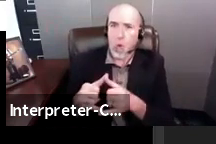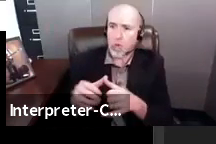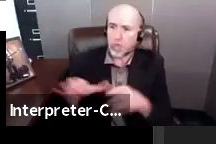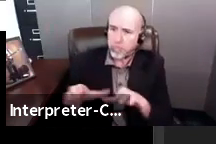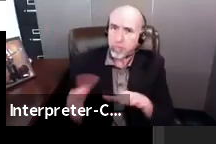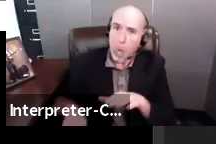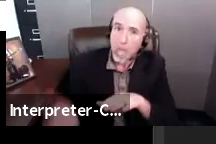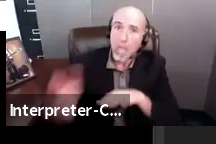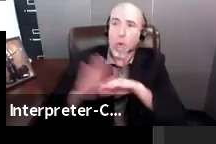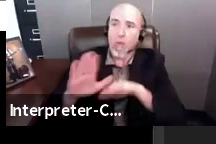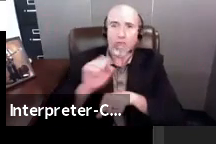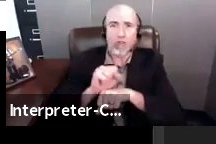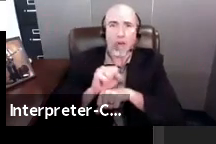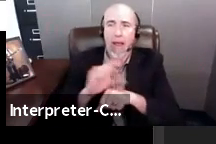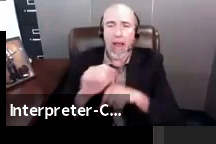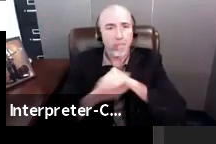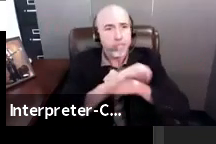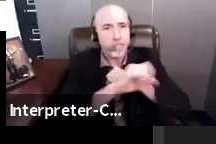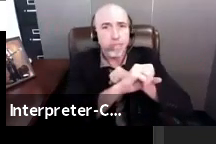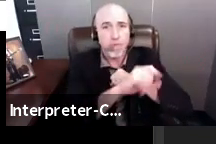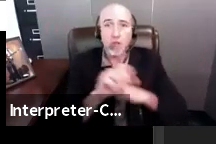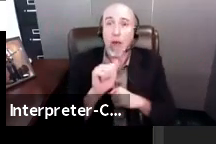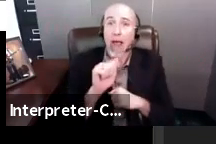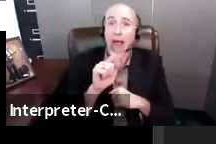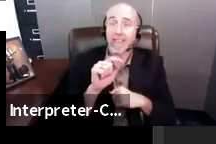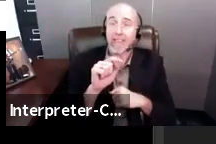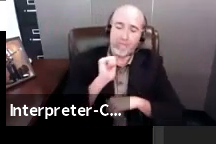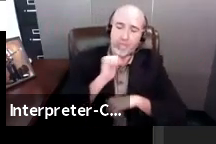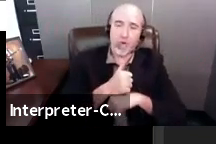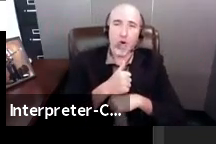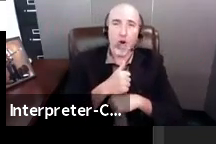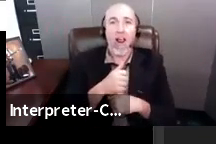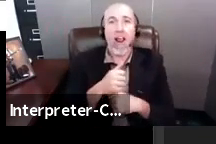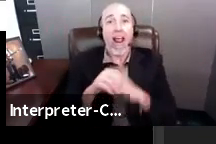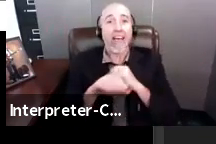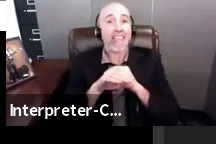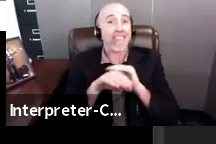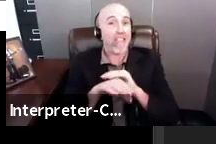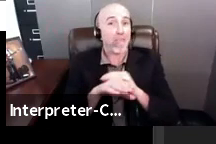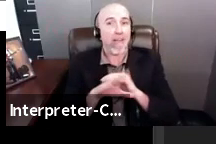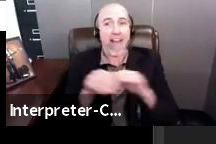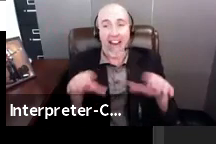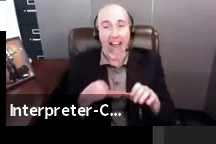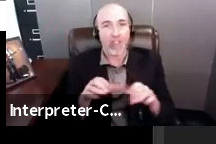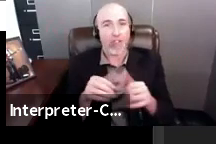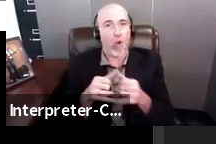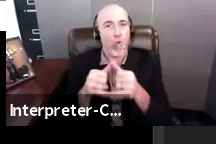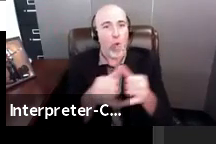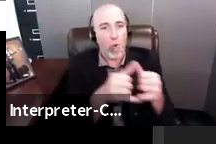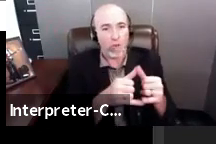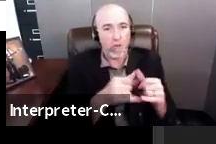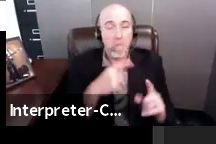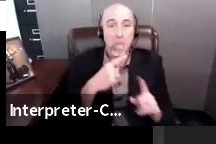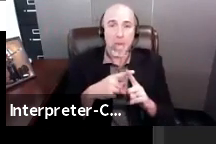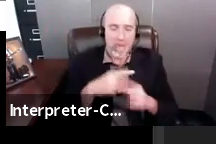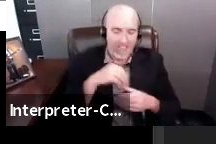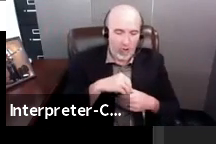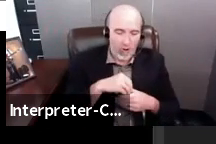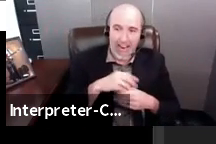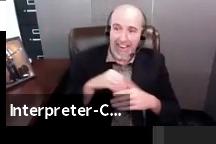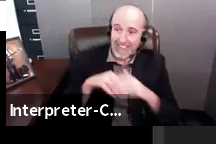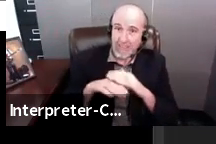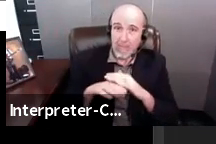promoting accessibility and inclusion, AT&T created the Accessibility in Action Award. In addition, an internal accessibility and